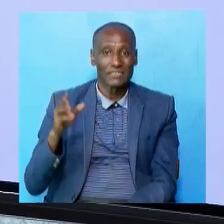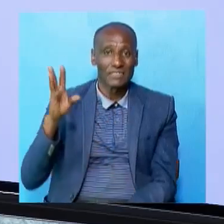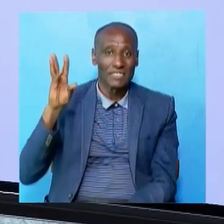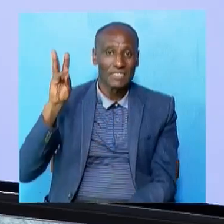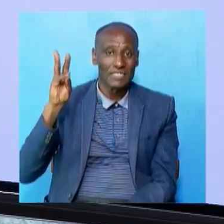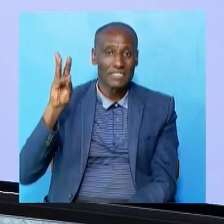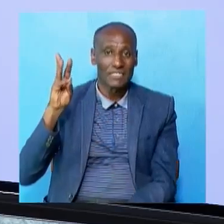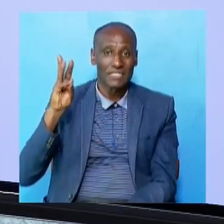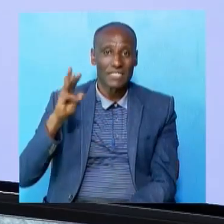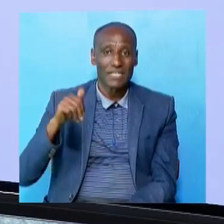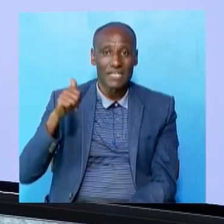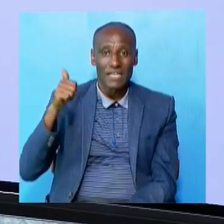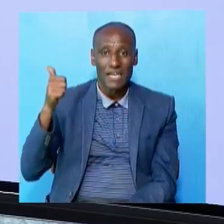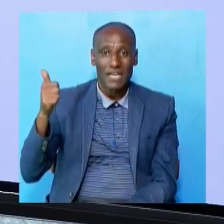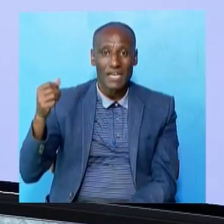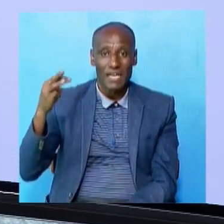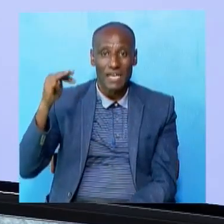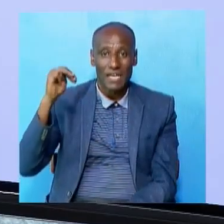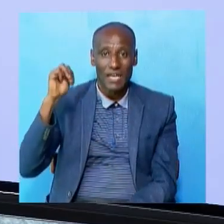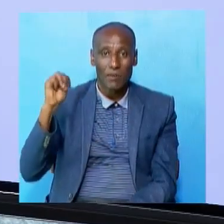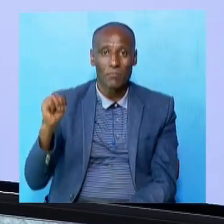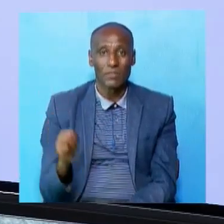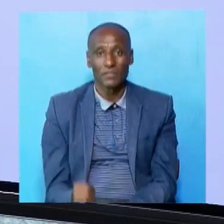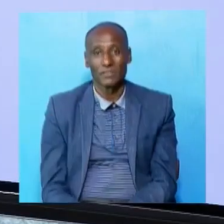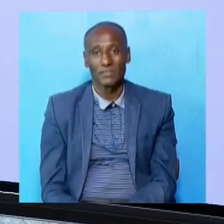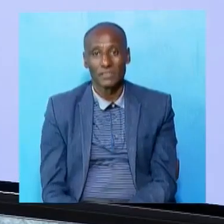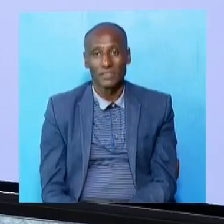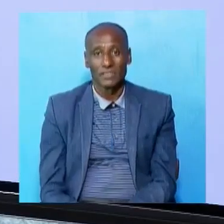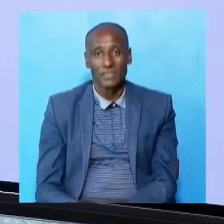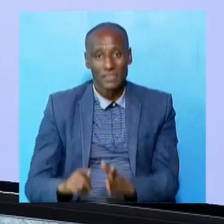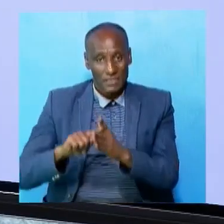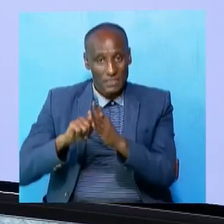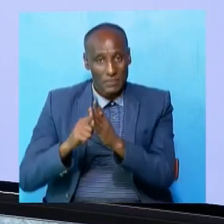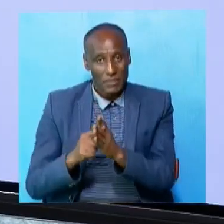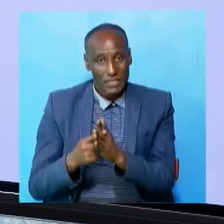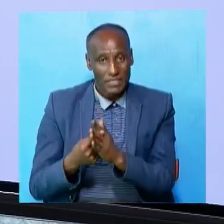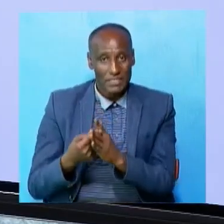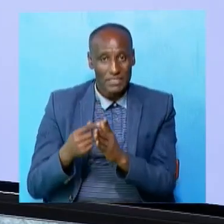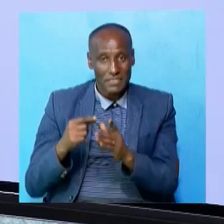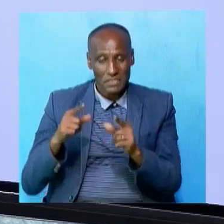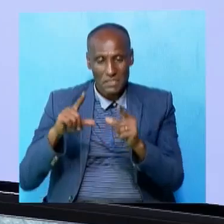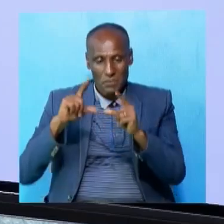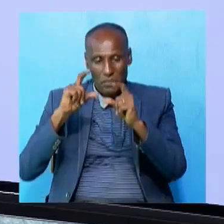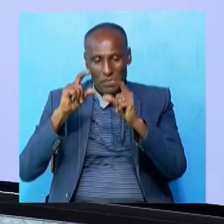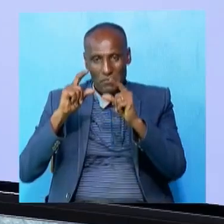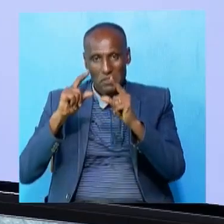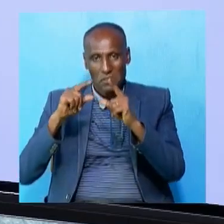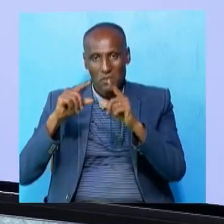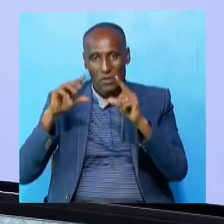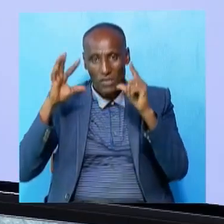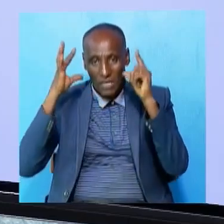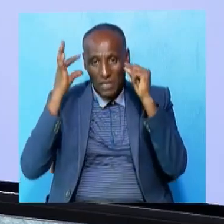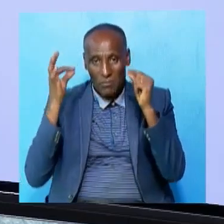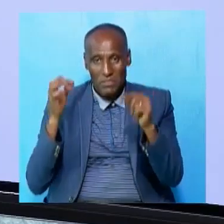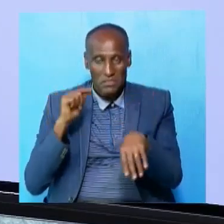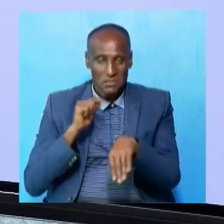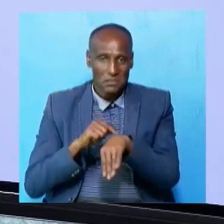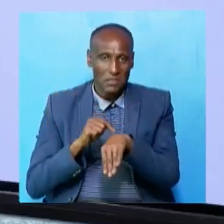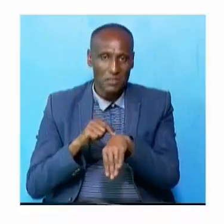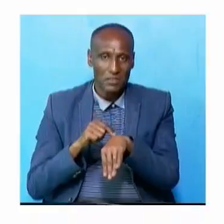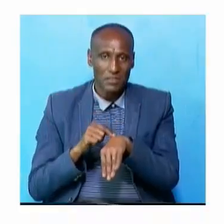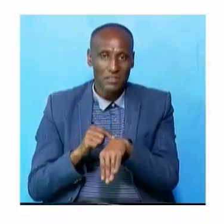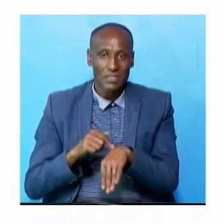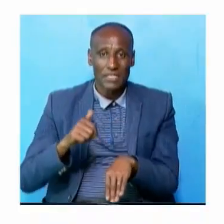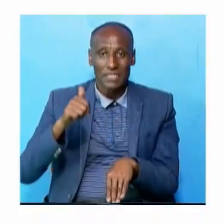woke up, the waking up action, it begins or starts at a specific time. And what time is that?